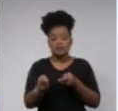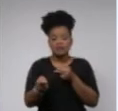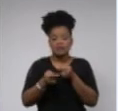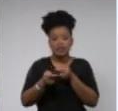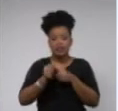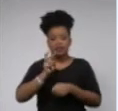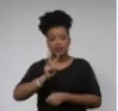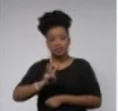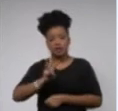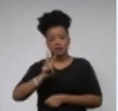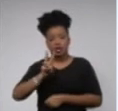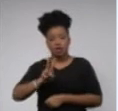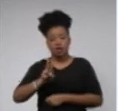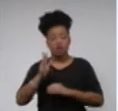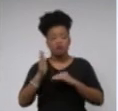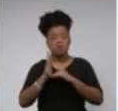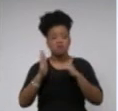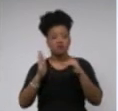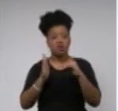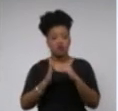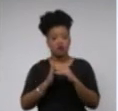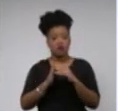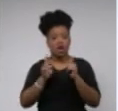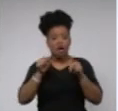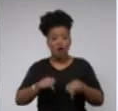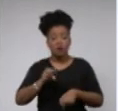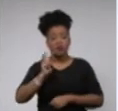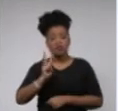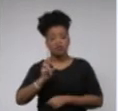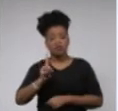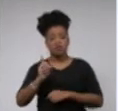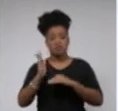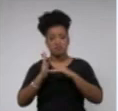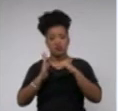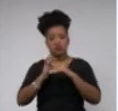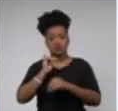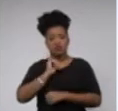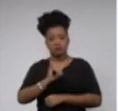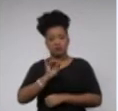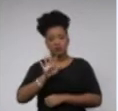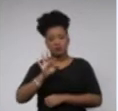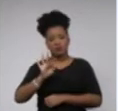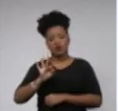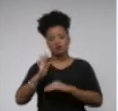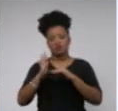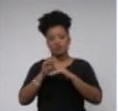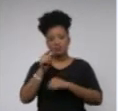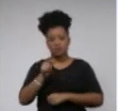281,515 people were diagnosed with the disease only yesterday, for a total amount of